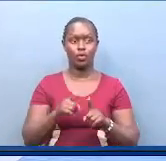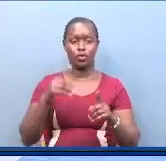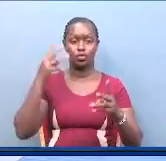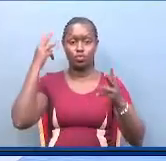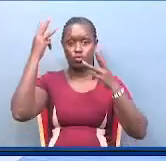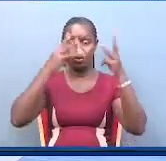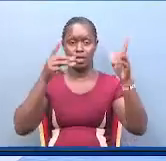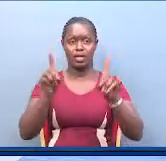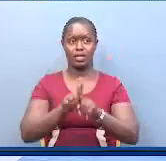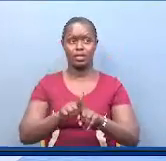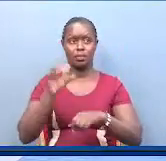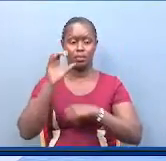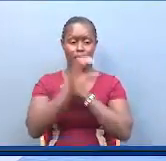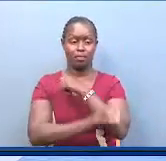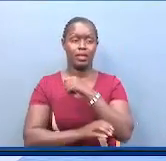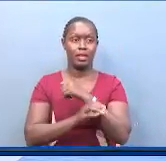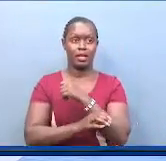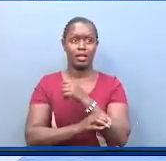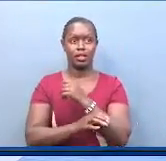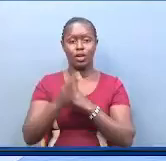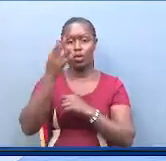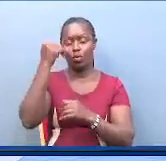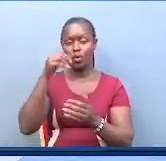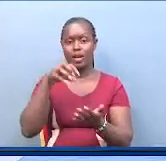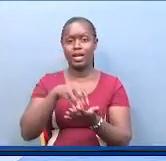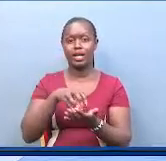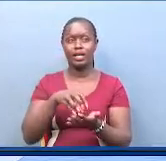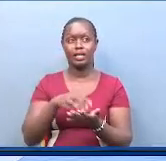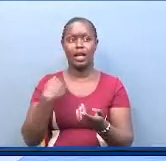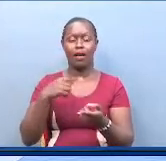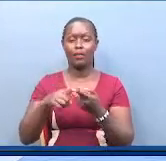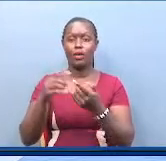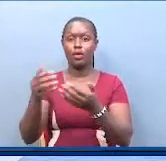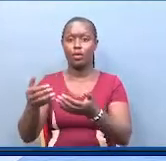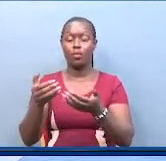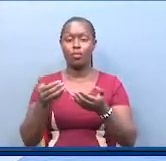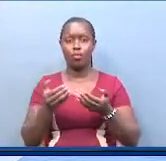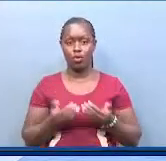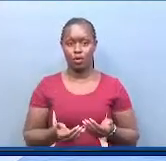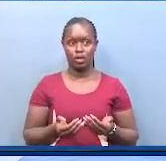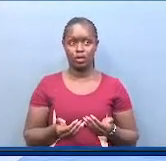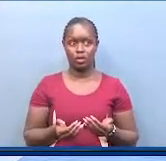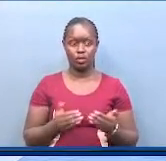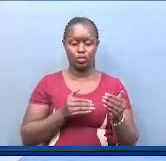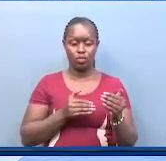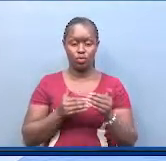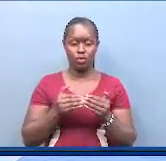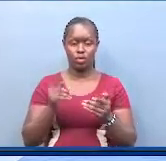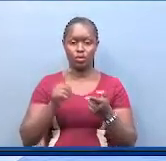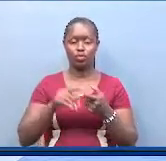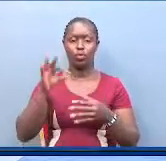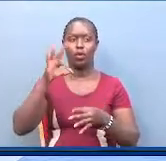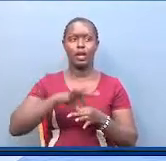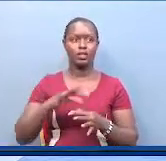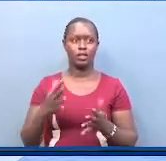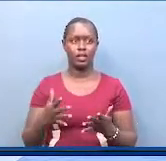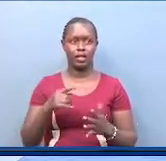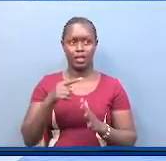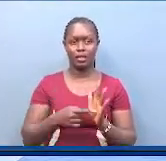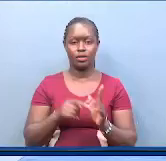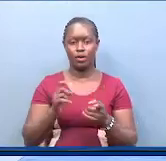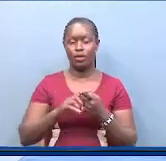worried in this country when cases are brought closer to the election, like this one of